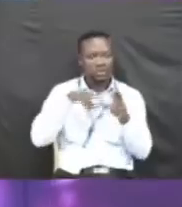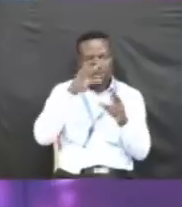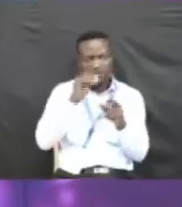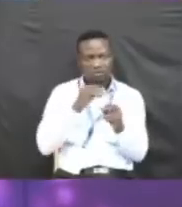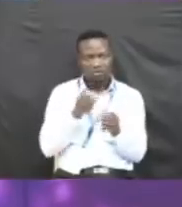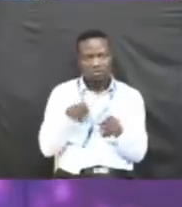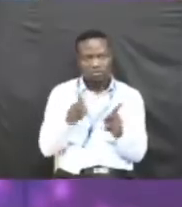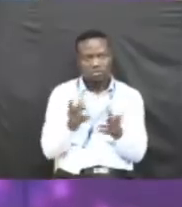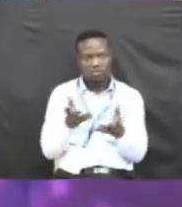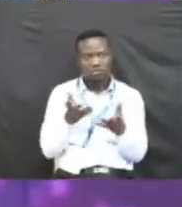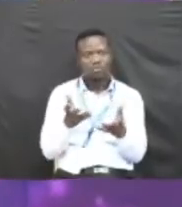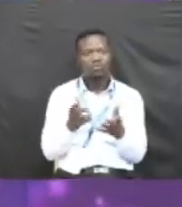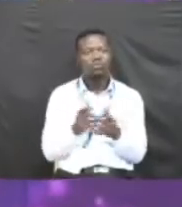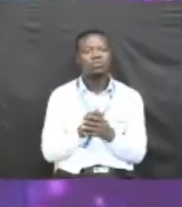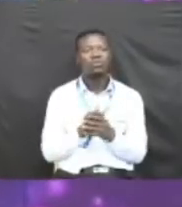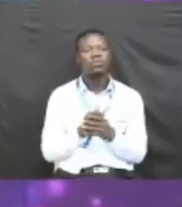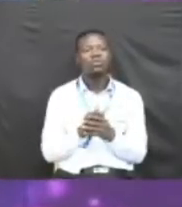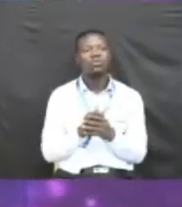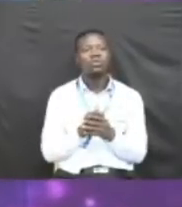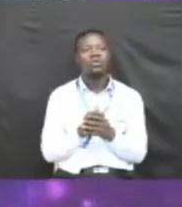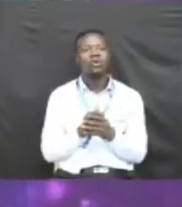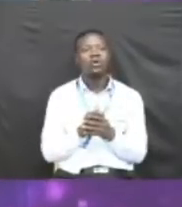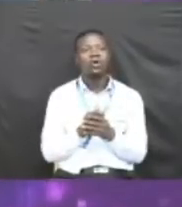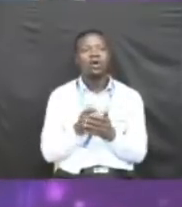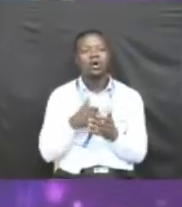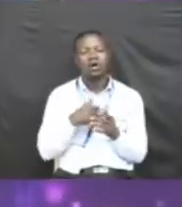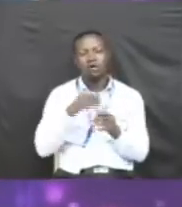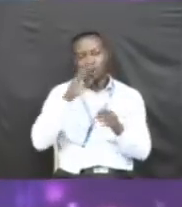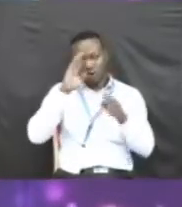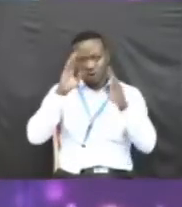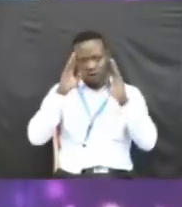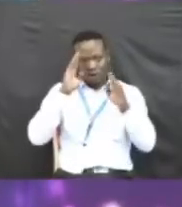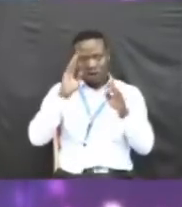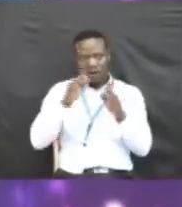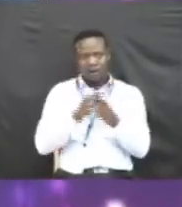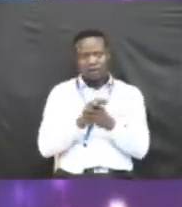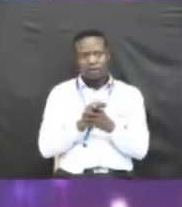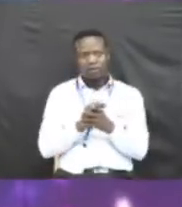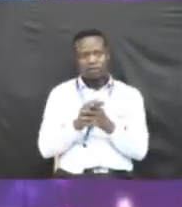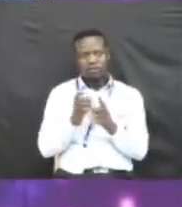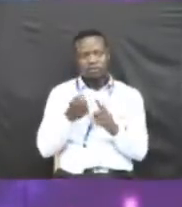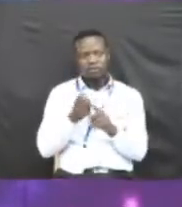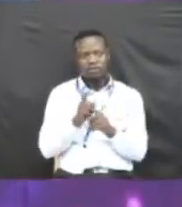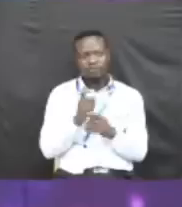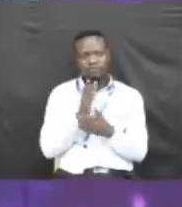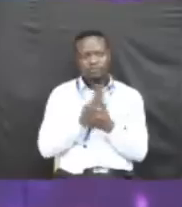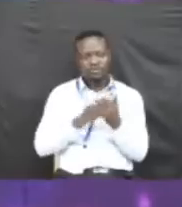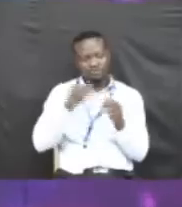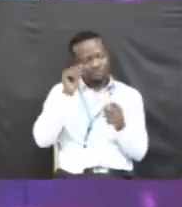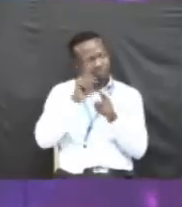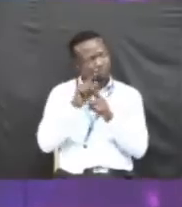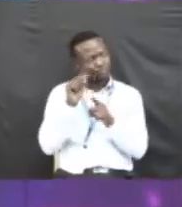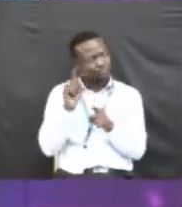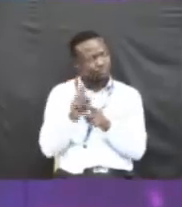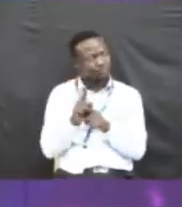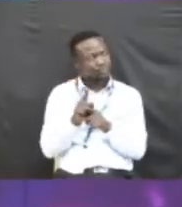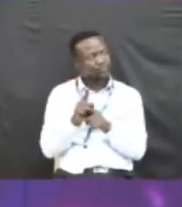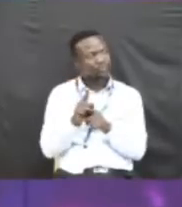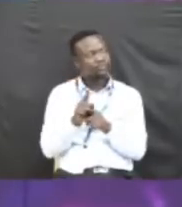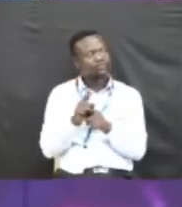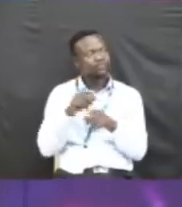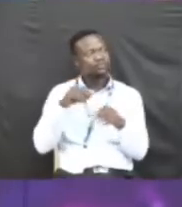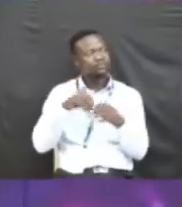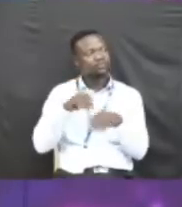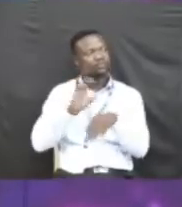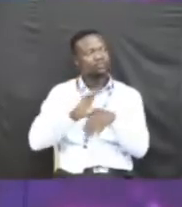kind permission want to take some fraternal greetings from some of our brothers and sister